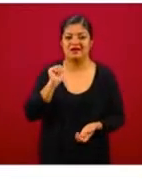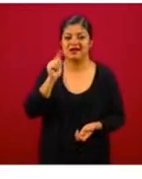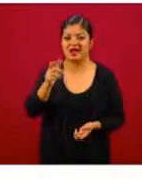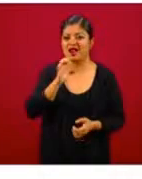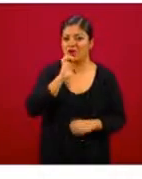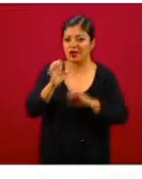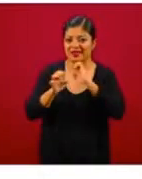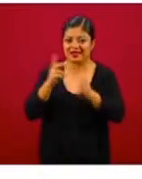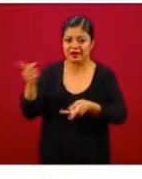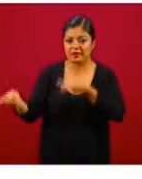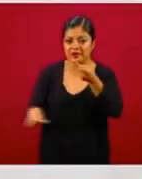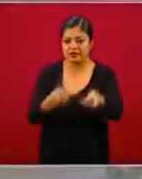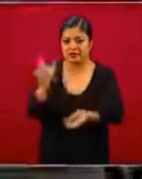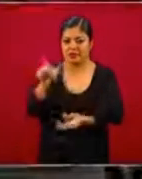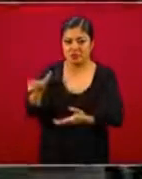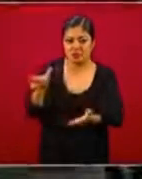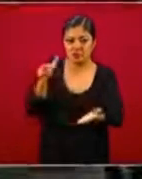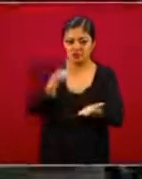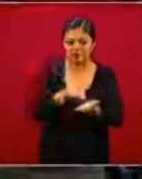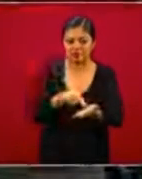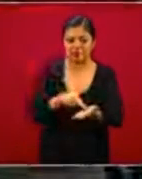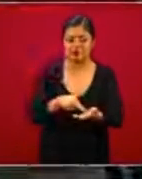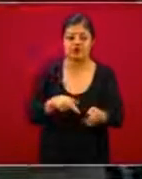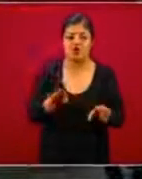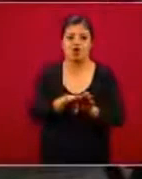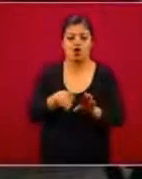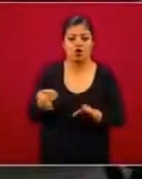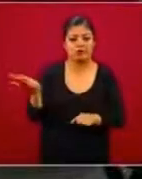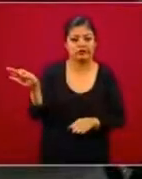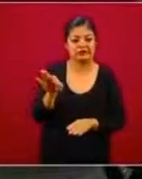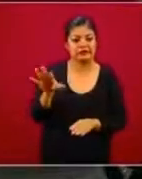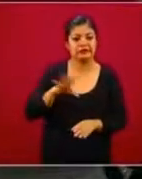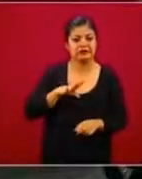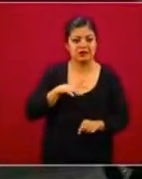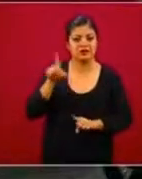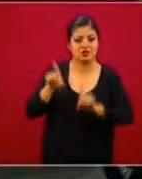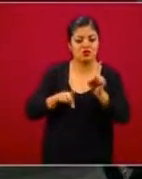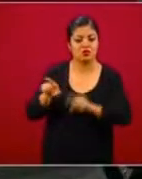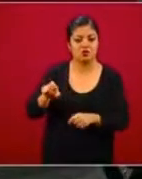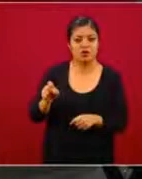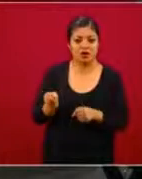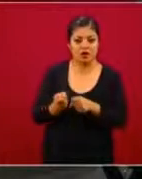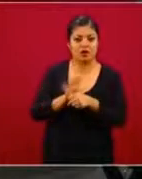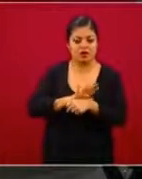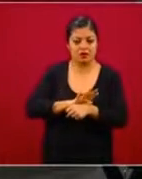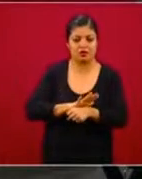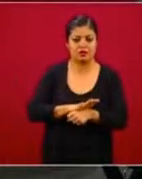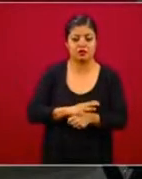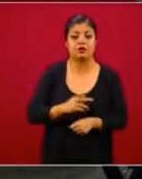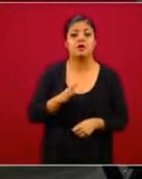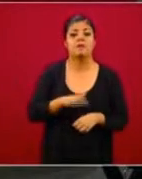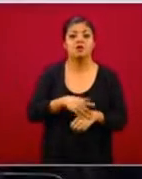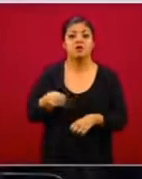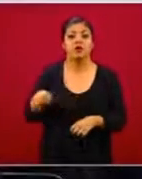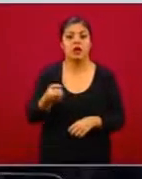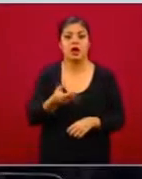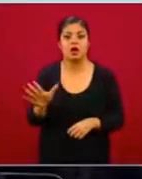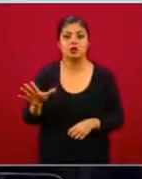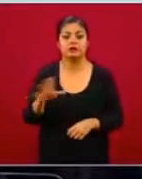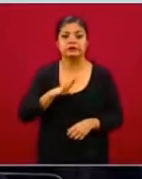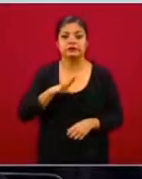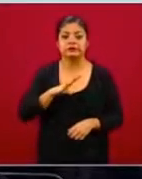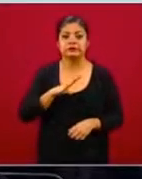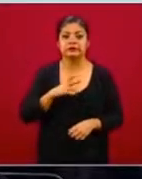the fact that, or unless they would have expressed that when they were interviewed, when taken as